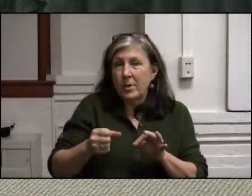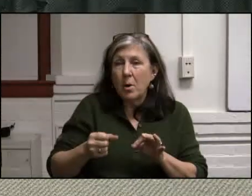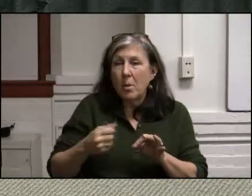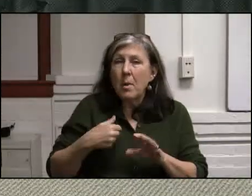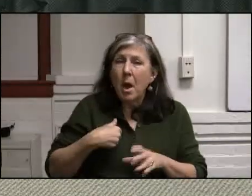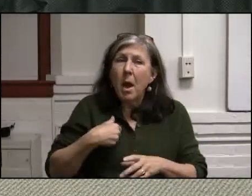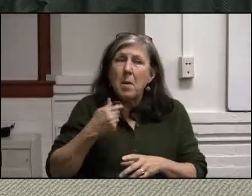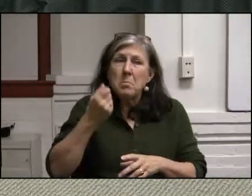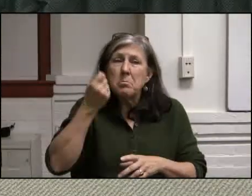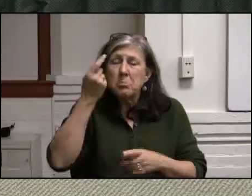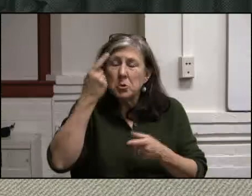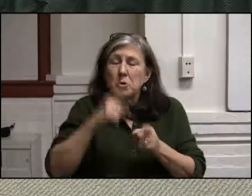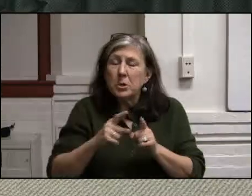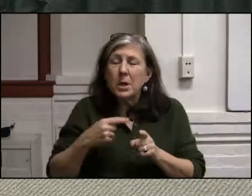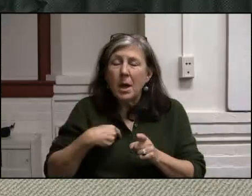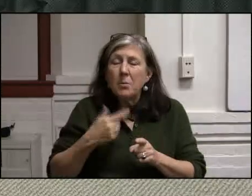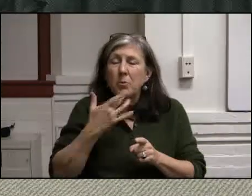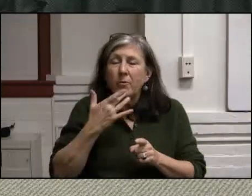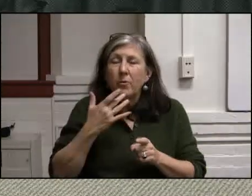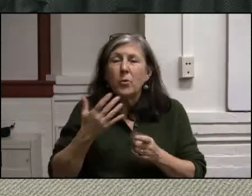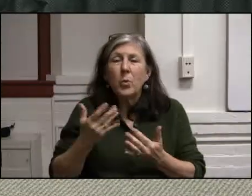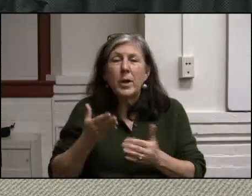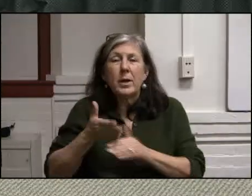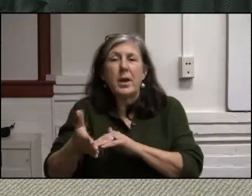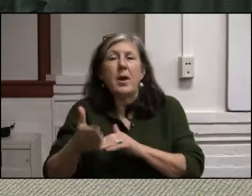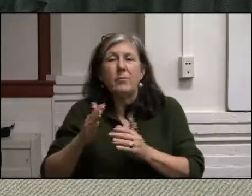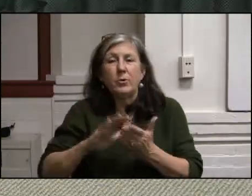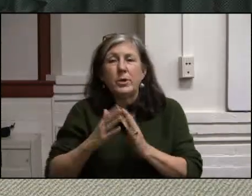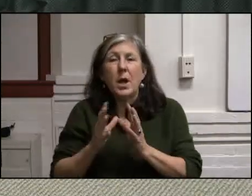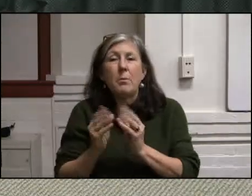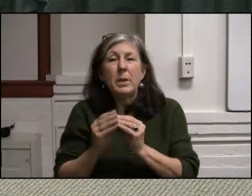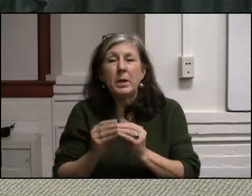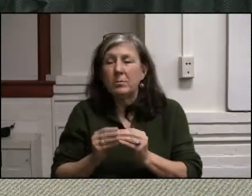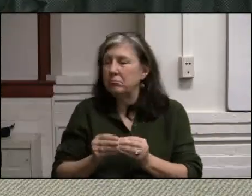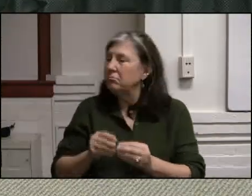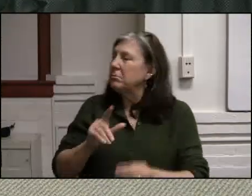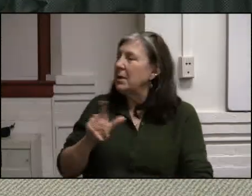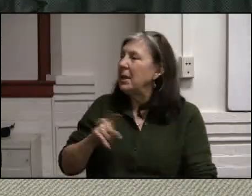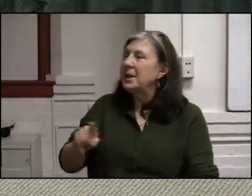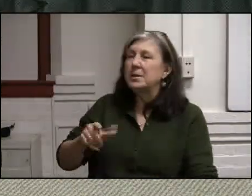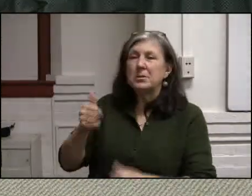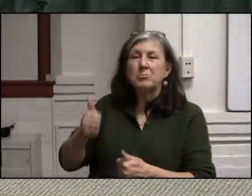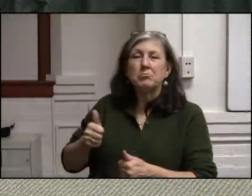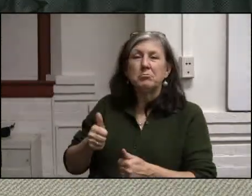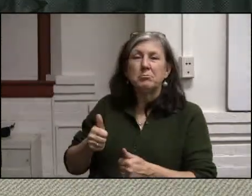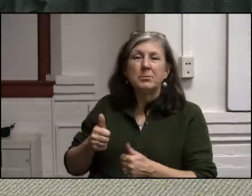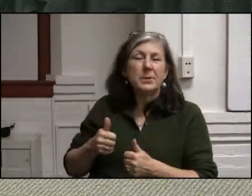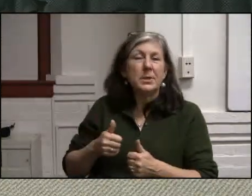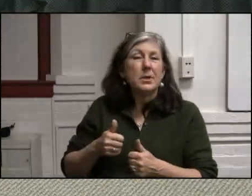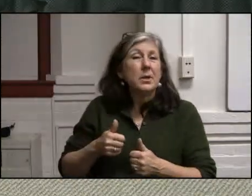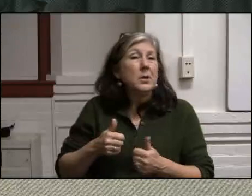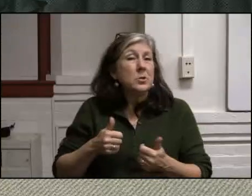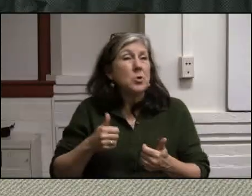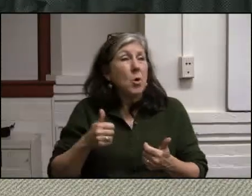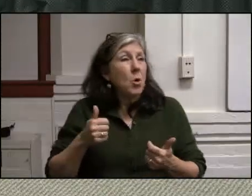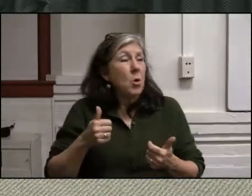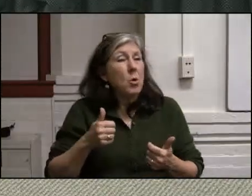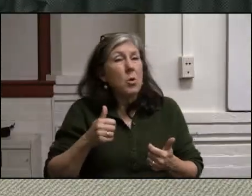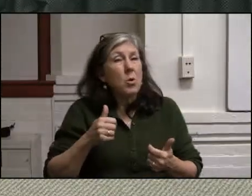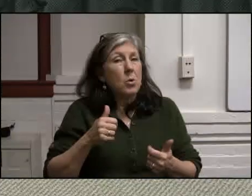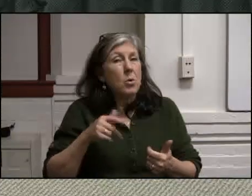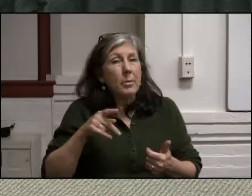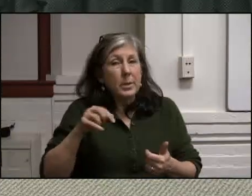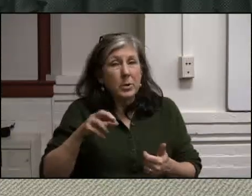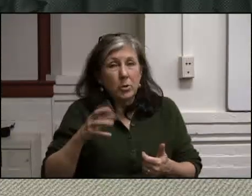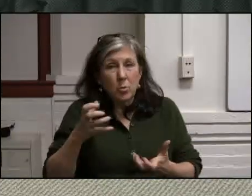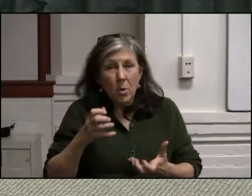off too and really delve into it. It's Okay, So- there you go. do you want to have them in February? Yeah, that'd be Since nice. it's part